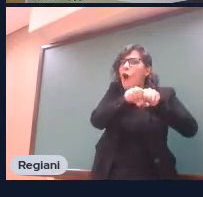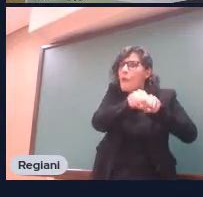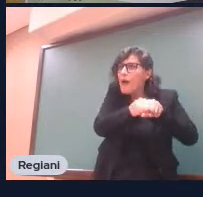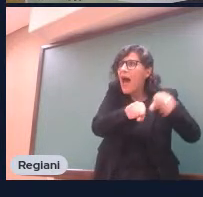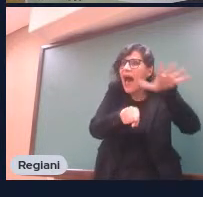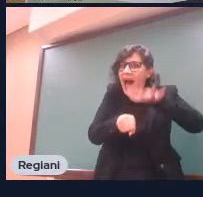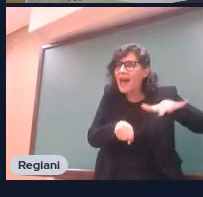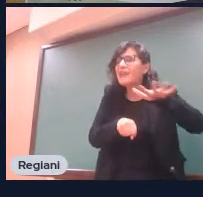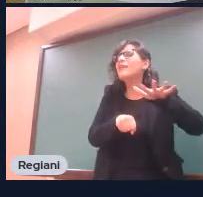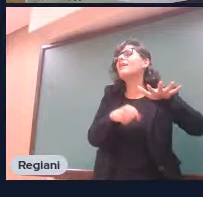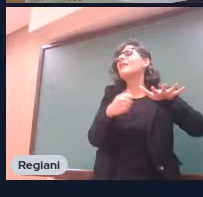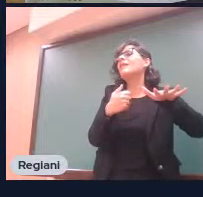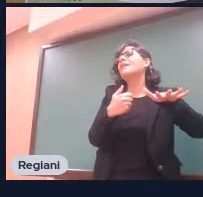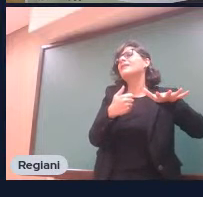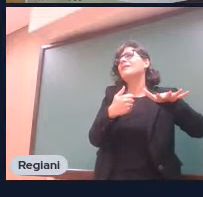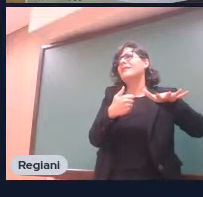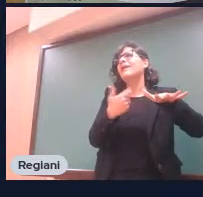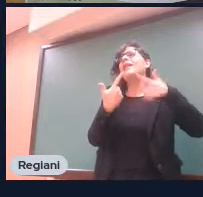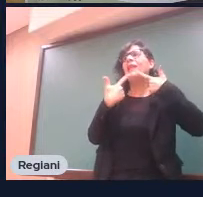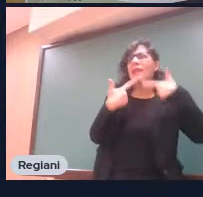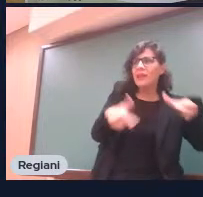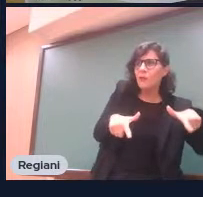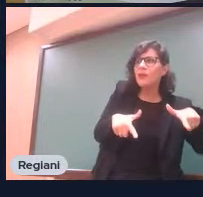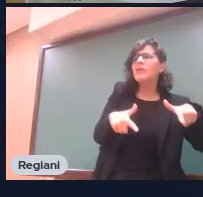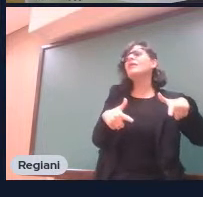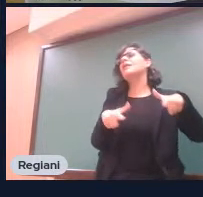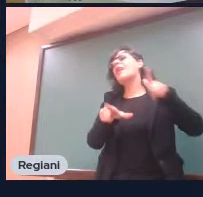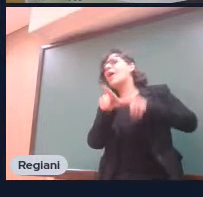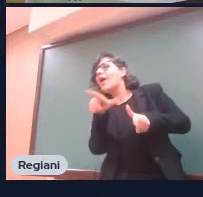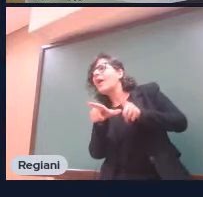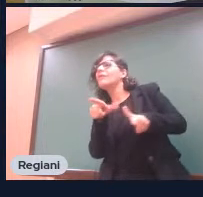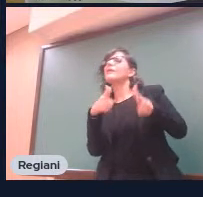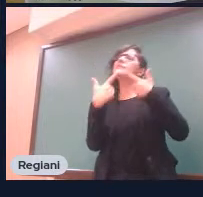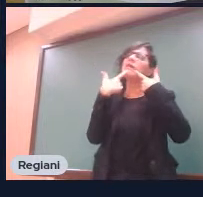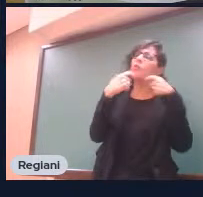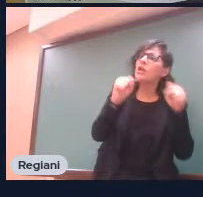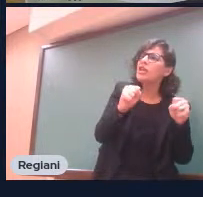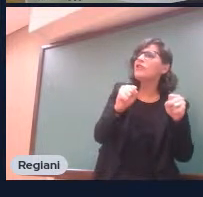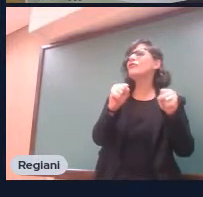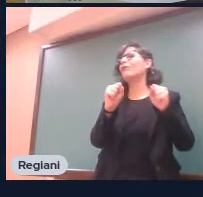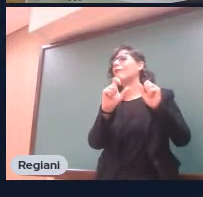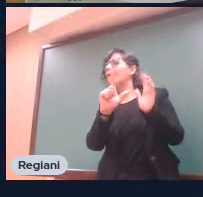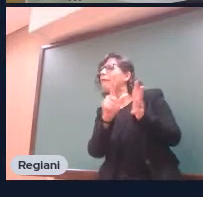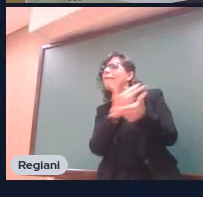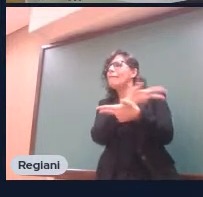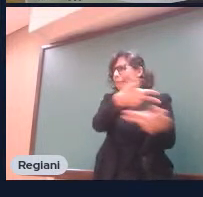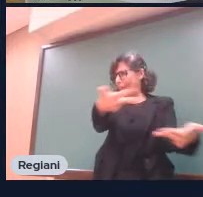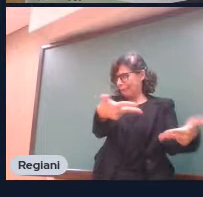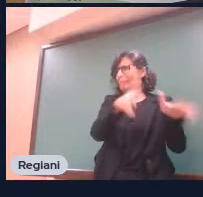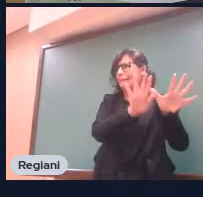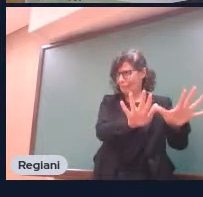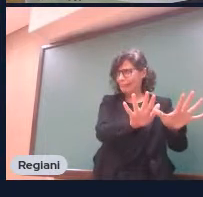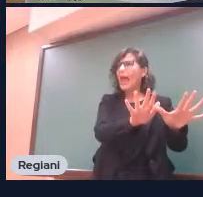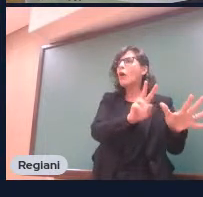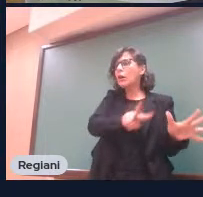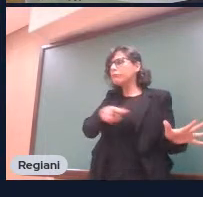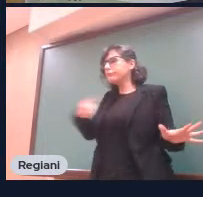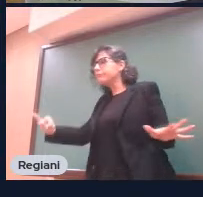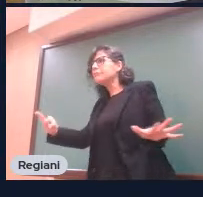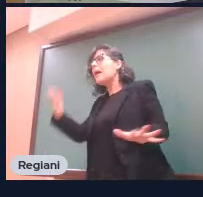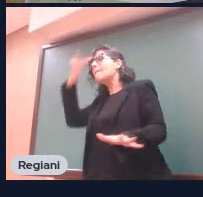são acadêmicos na língua, para lexicógrafos que